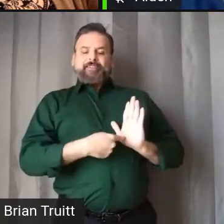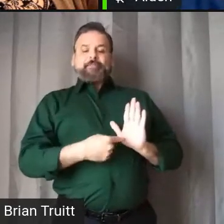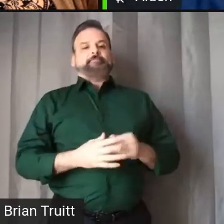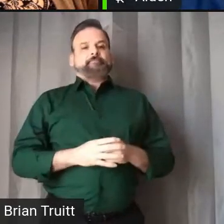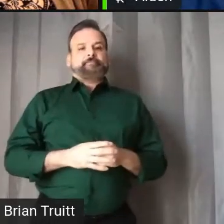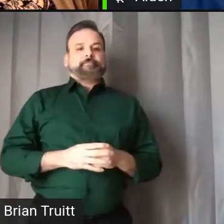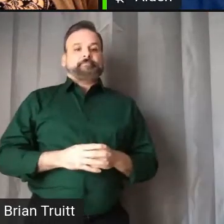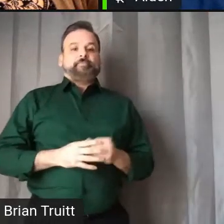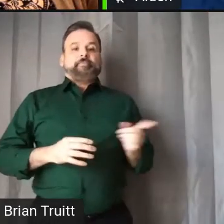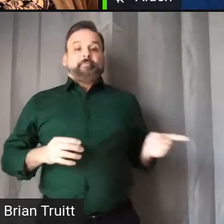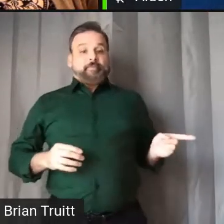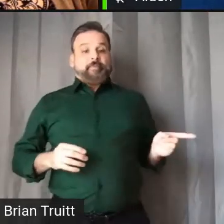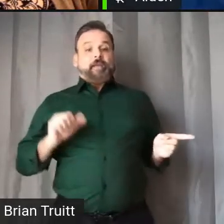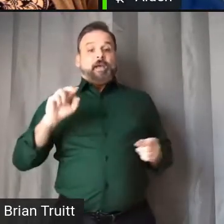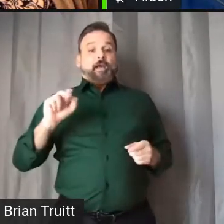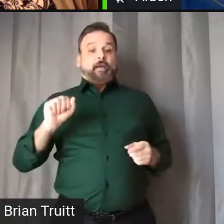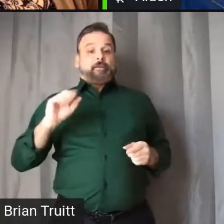Anna Marie, do you want to?